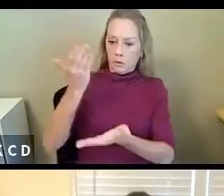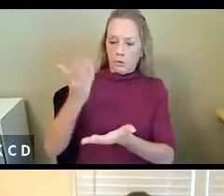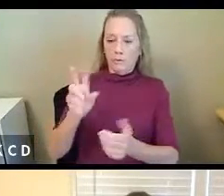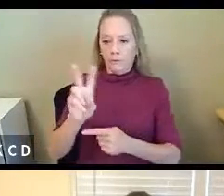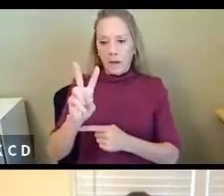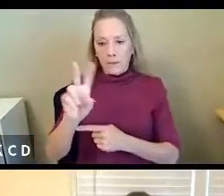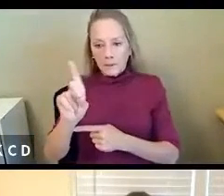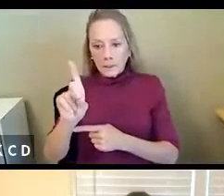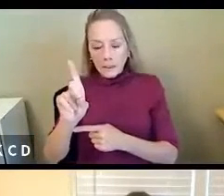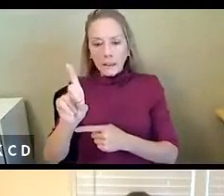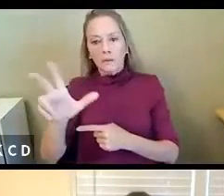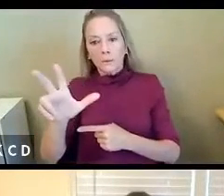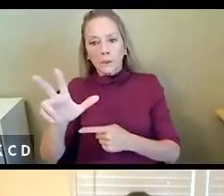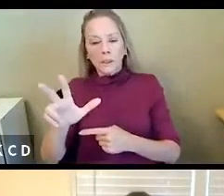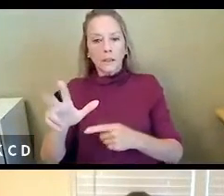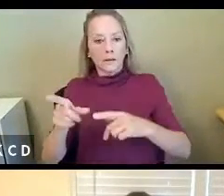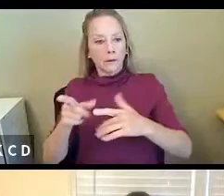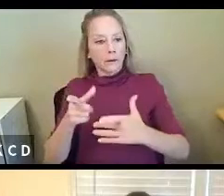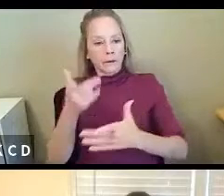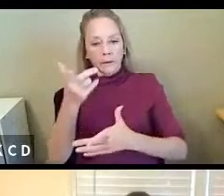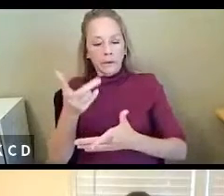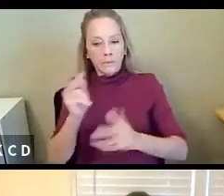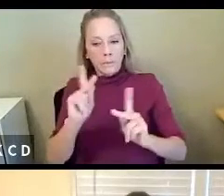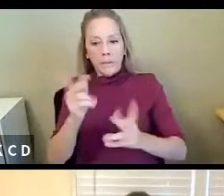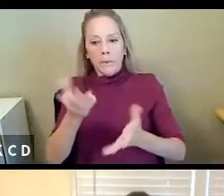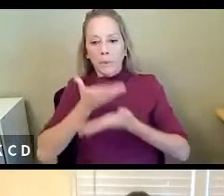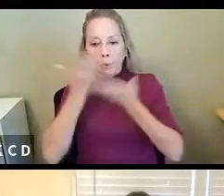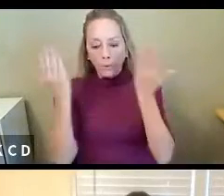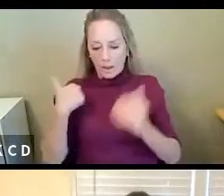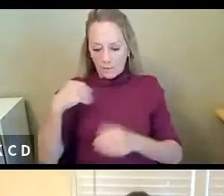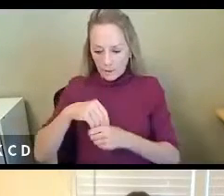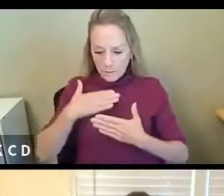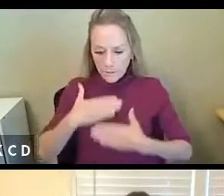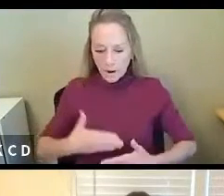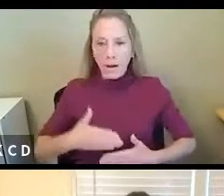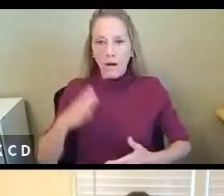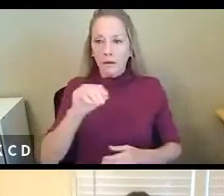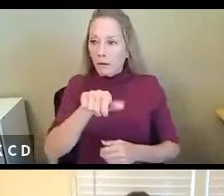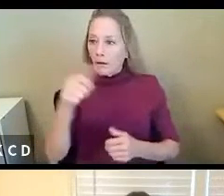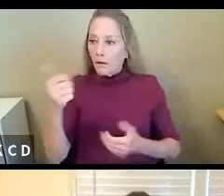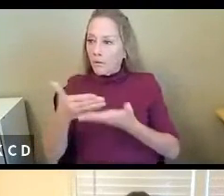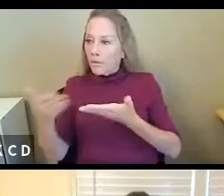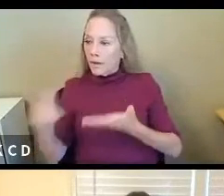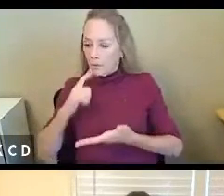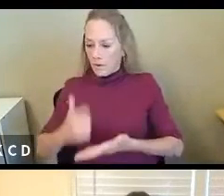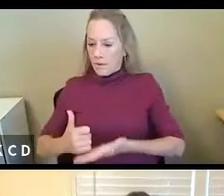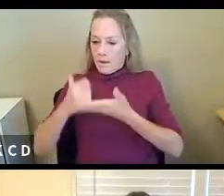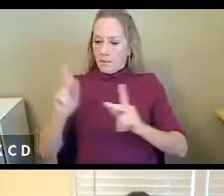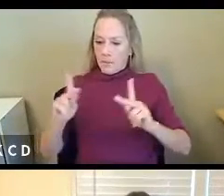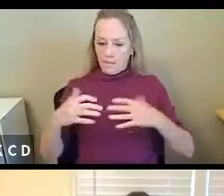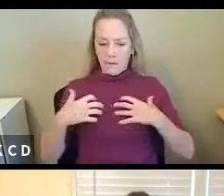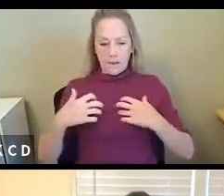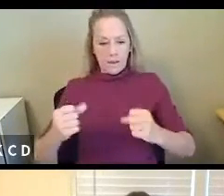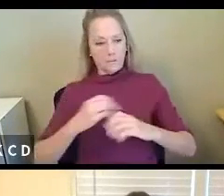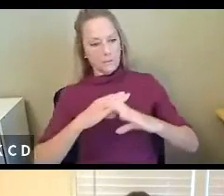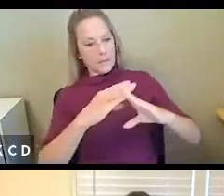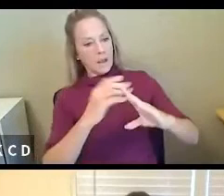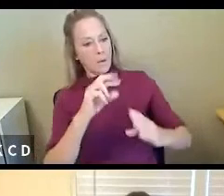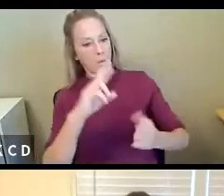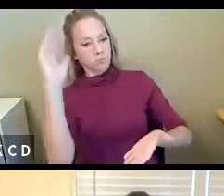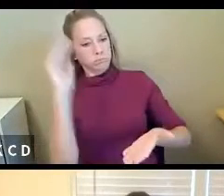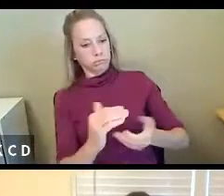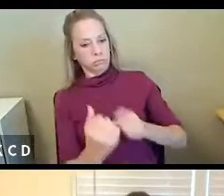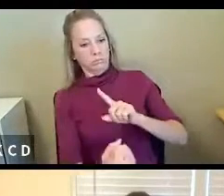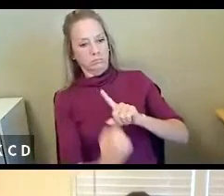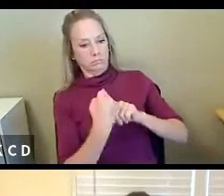D3 deficiency in hospitalized COVID deaths or other therapeutics that are proving effective and protecting from or minimizing the impact